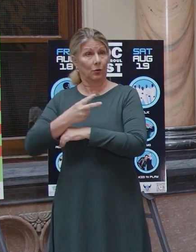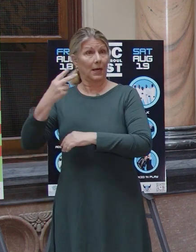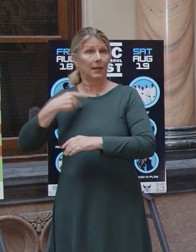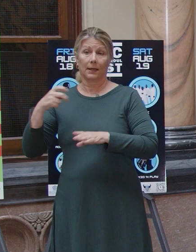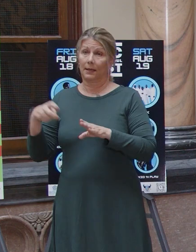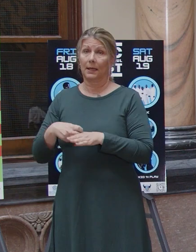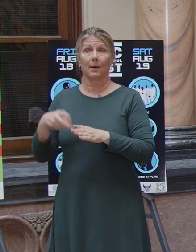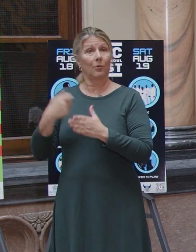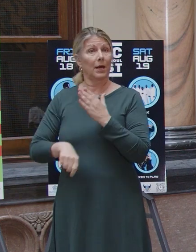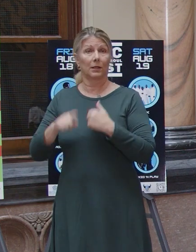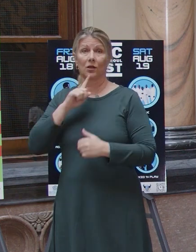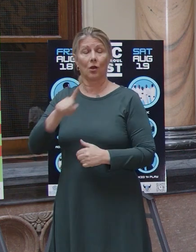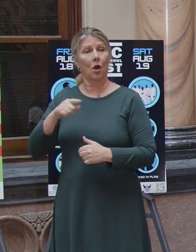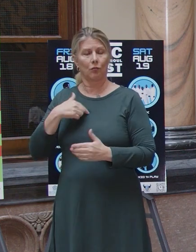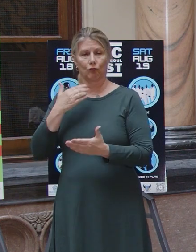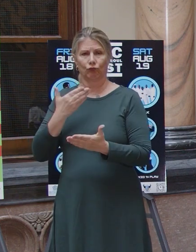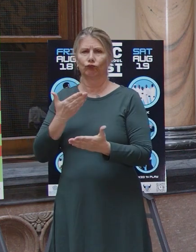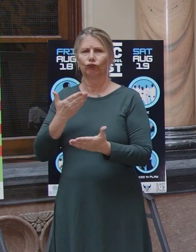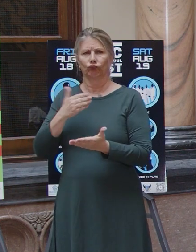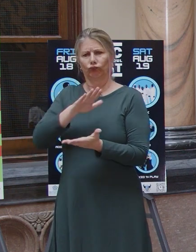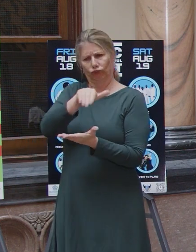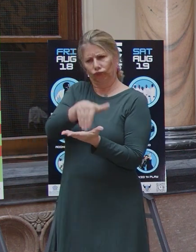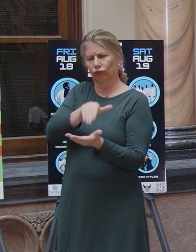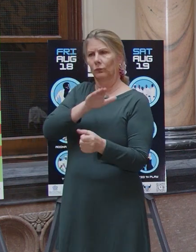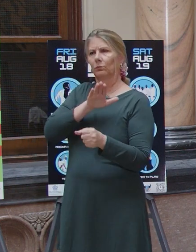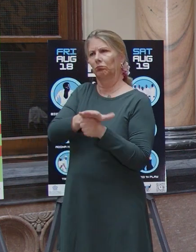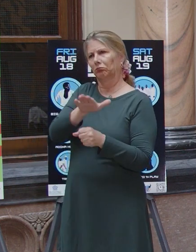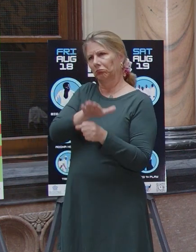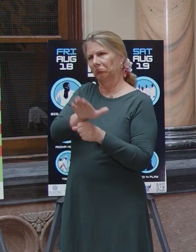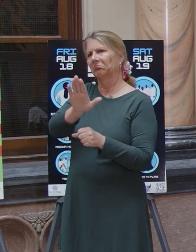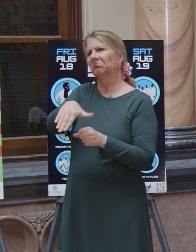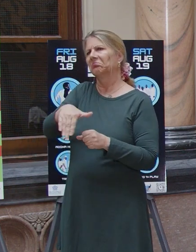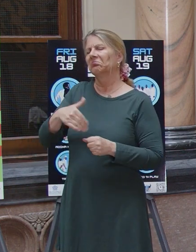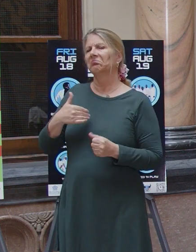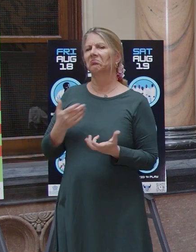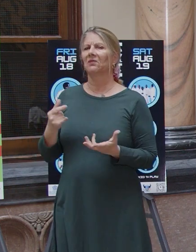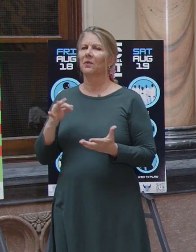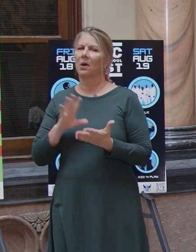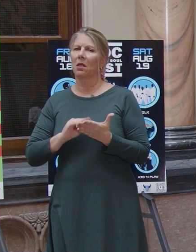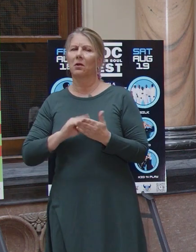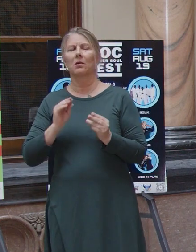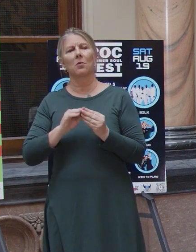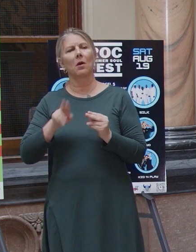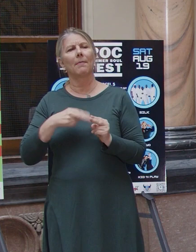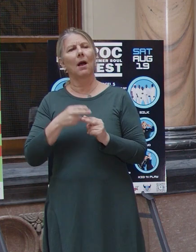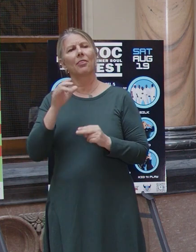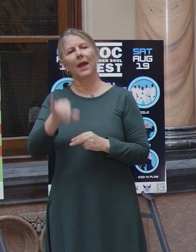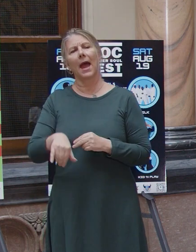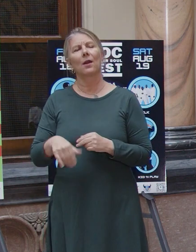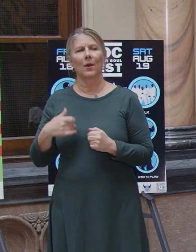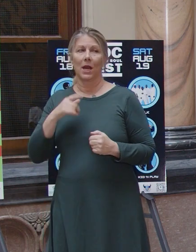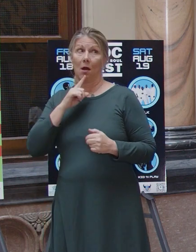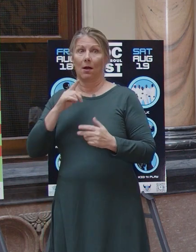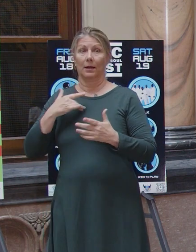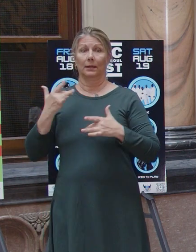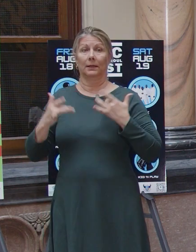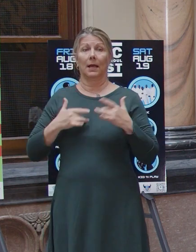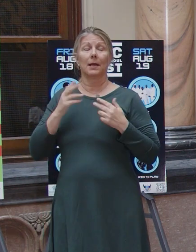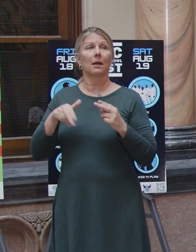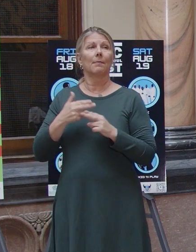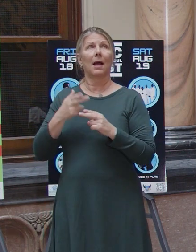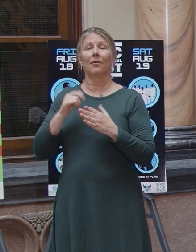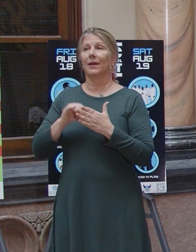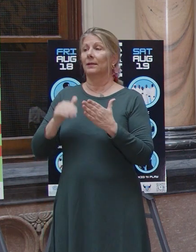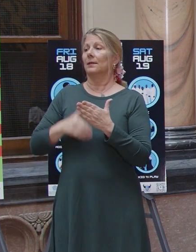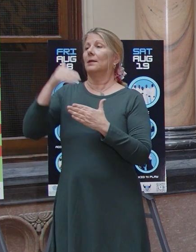are reasonable. They are reasonable prices. Vera can talk about that if anyone wants to learn more about that. But I just want to say we are so excited about this